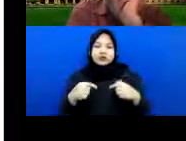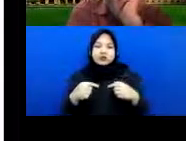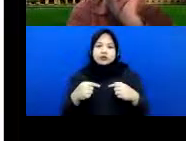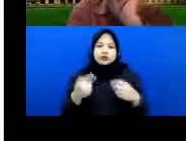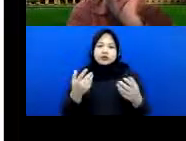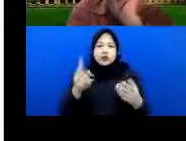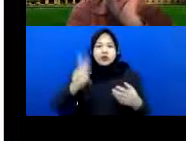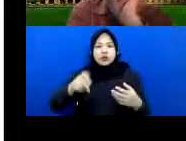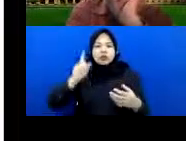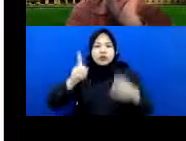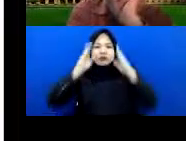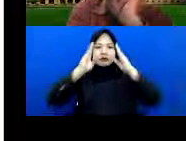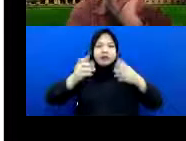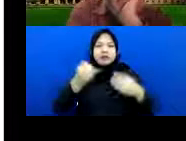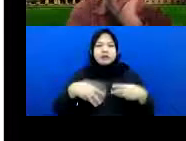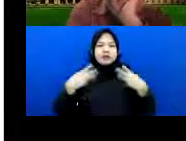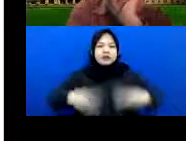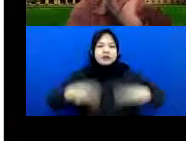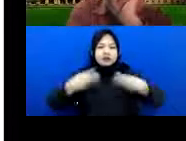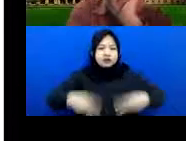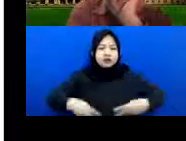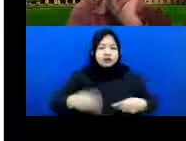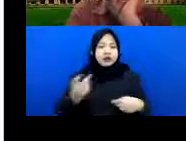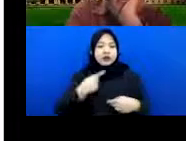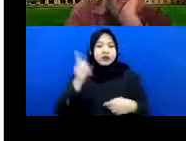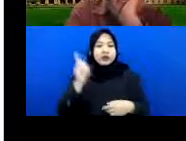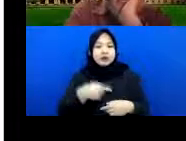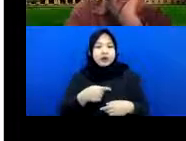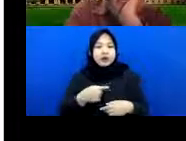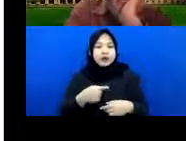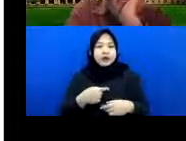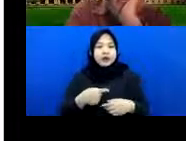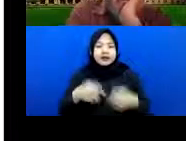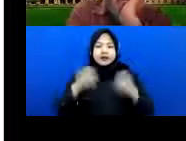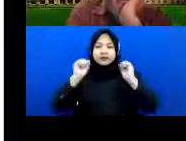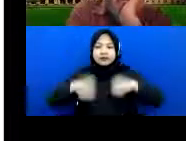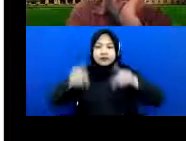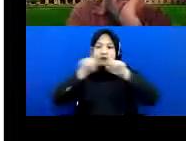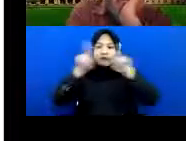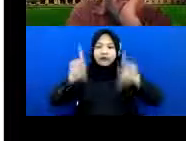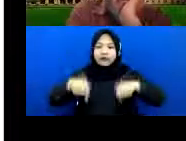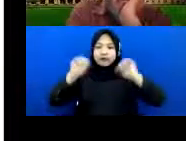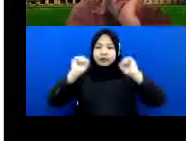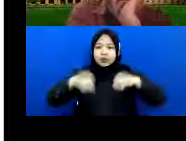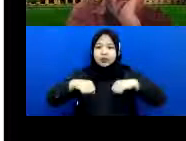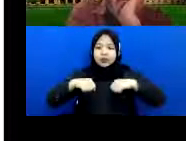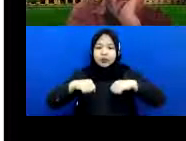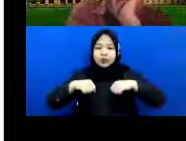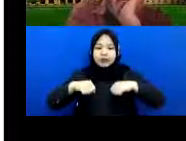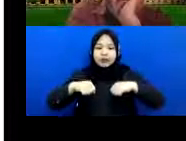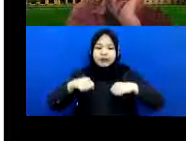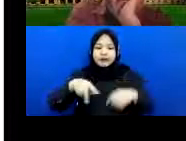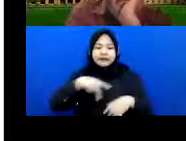ethical issues. So to prevent that, we're gonna use a written consent form, which can help participants